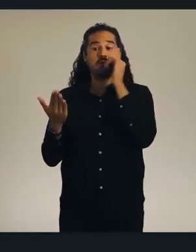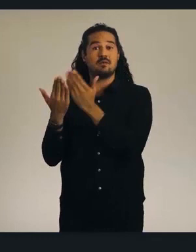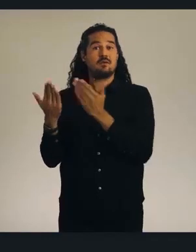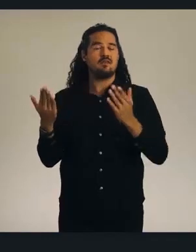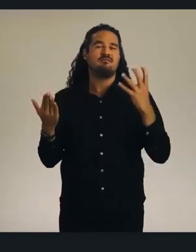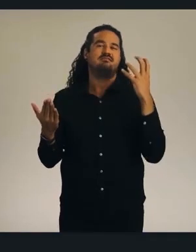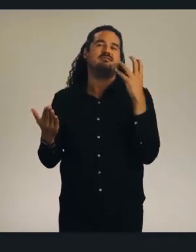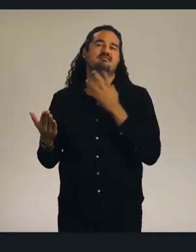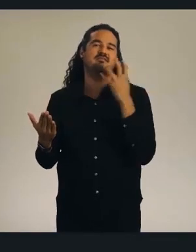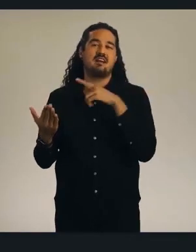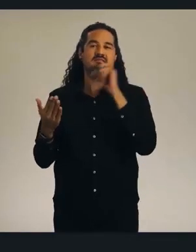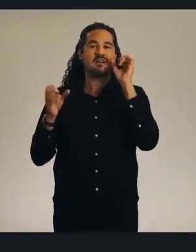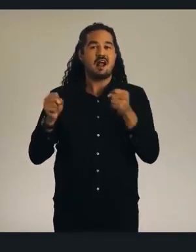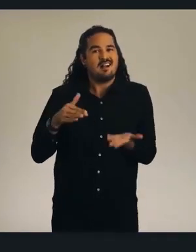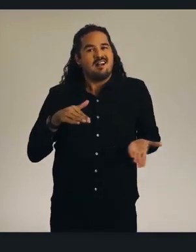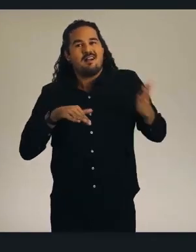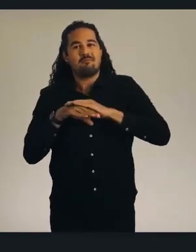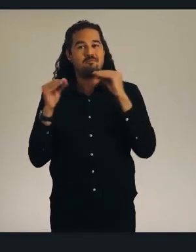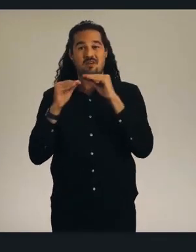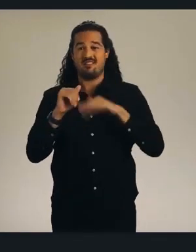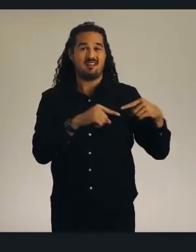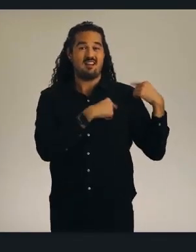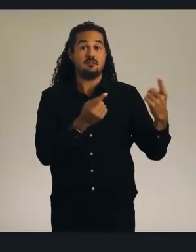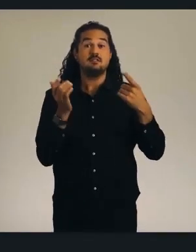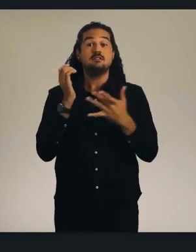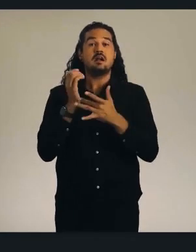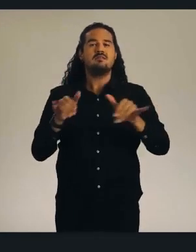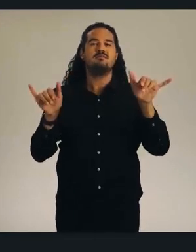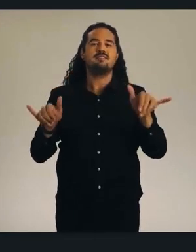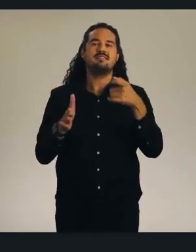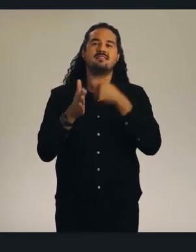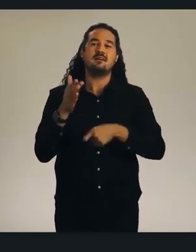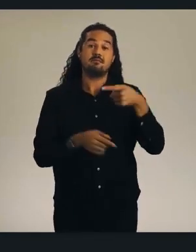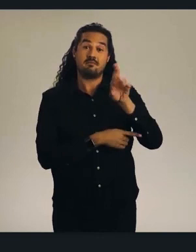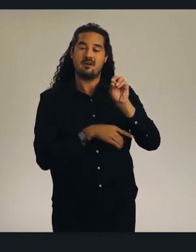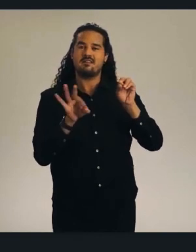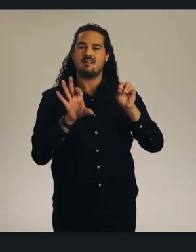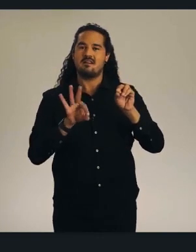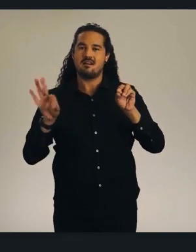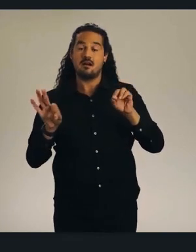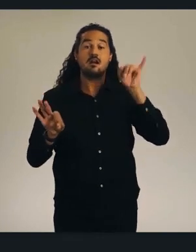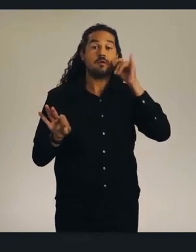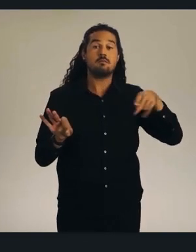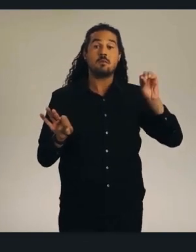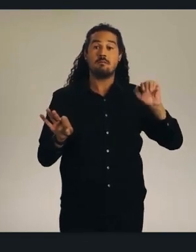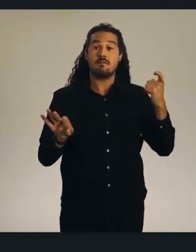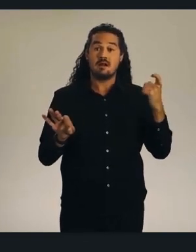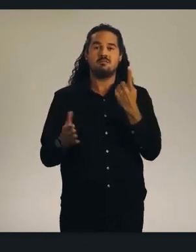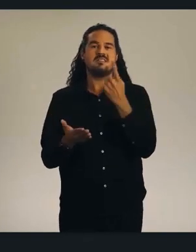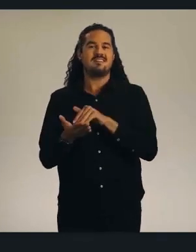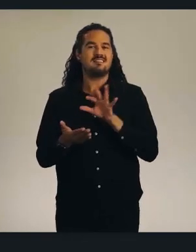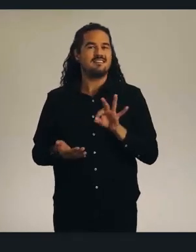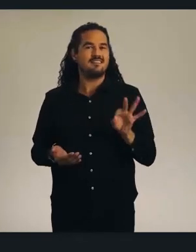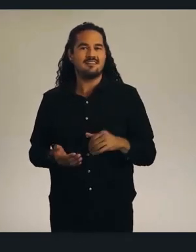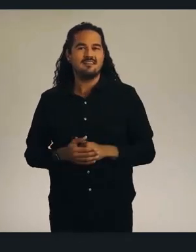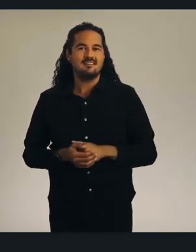possible in a smartphone. Even with all this incredible technology, iPhone 13 Pro still starts at $999, and iPhone 13 Pro Max still starts at $1099. We